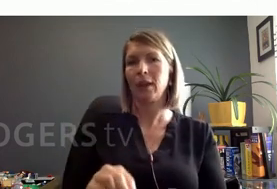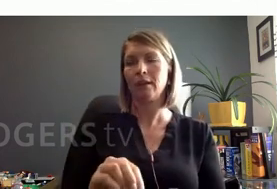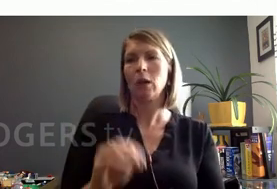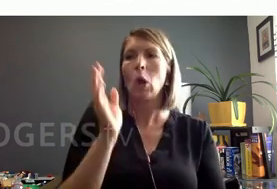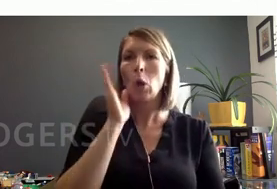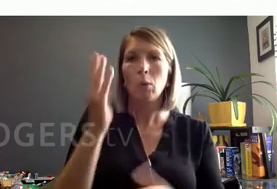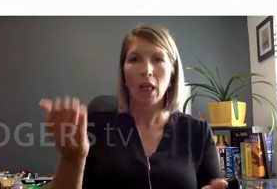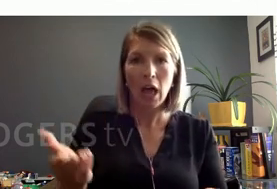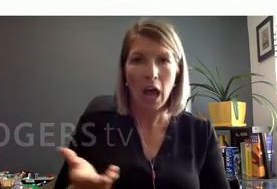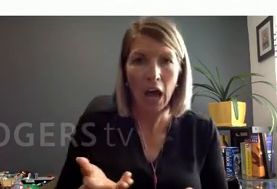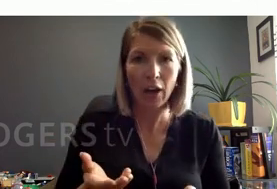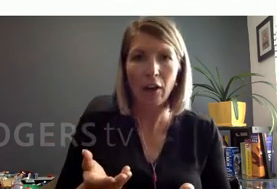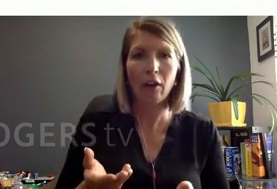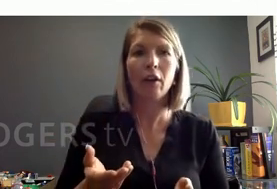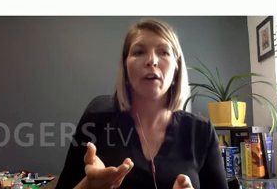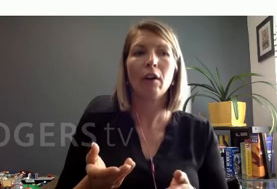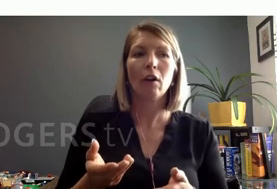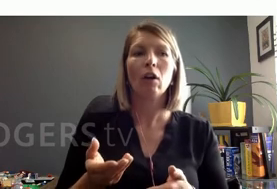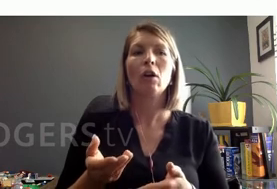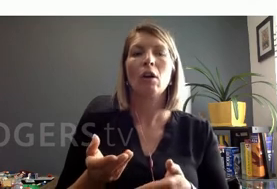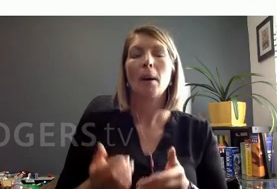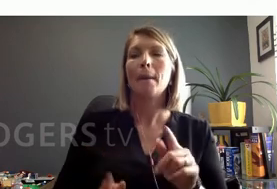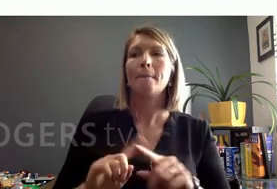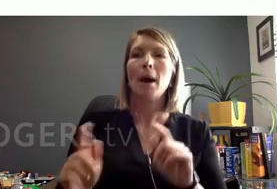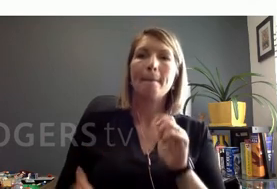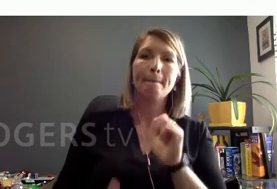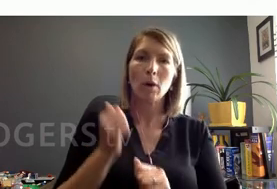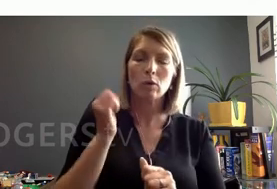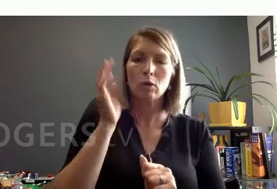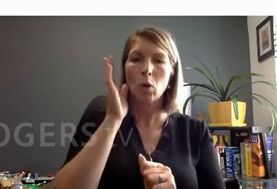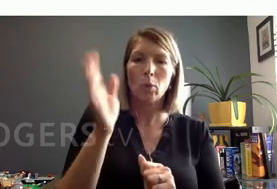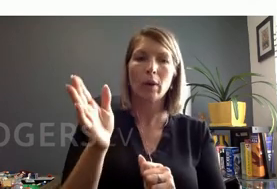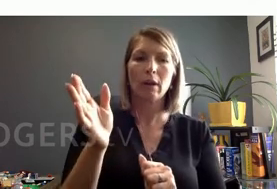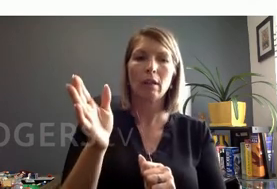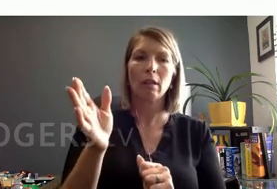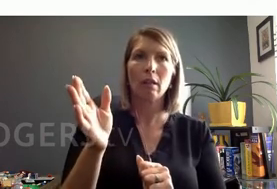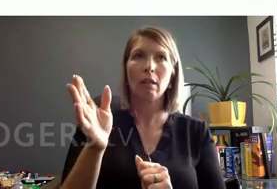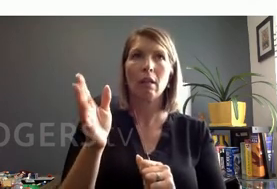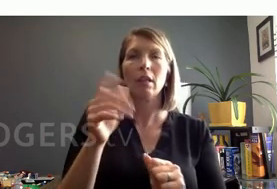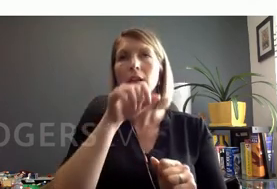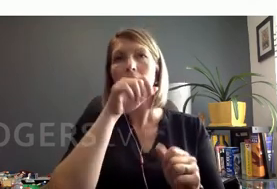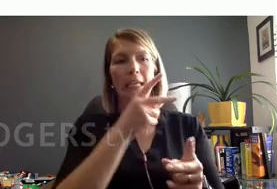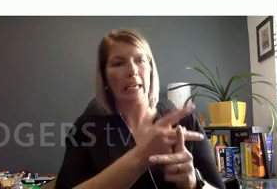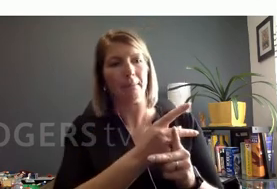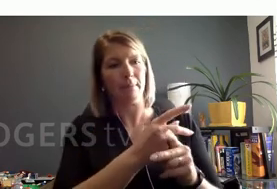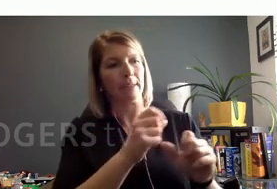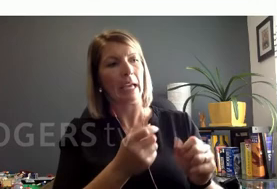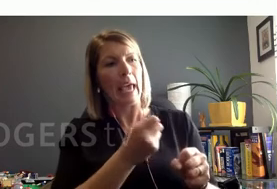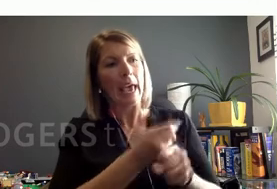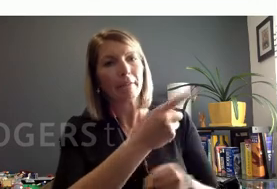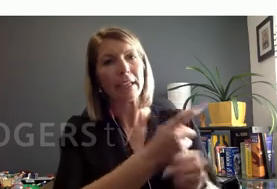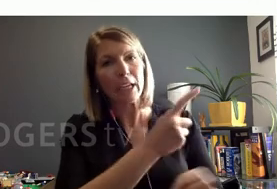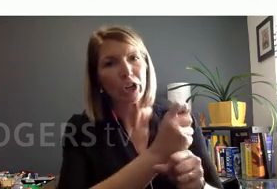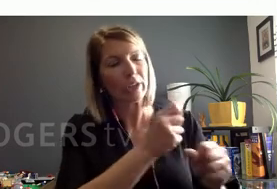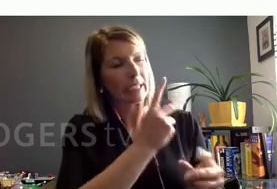students, but for those actually looking in the future, right? And even